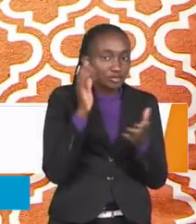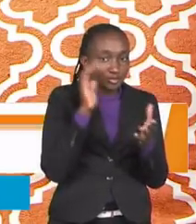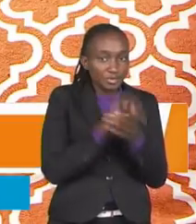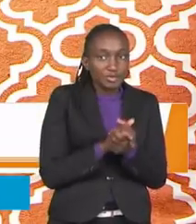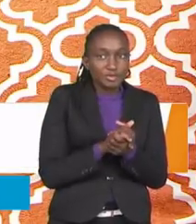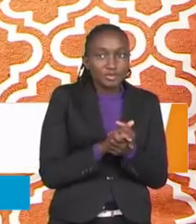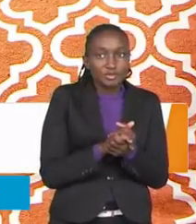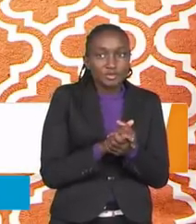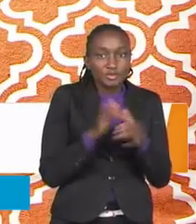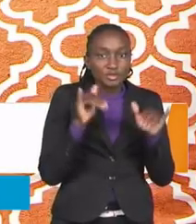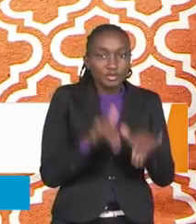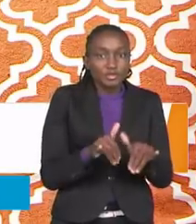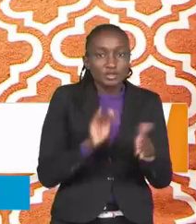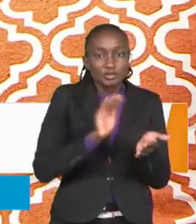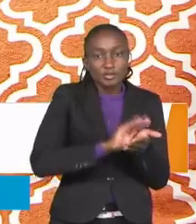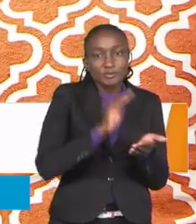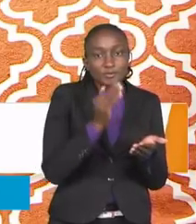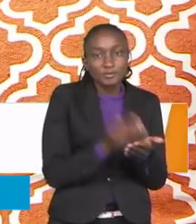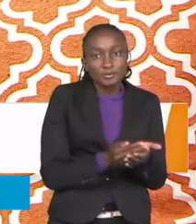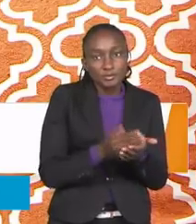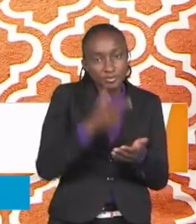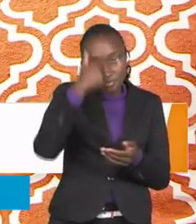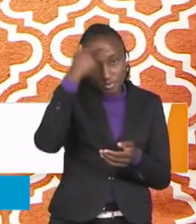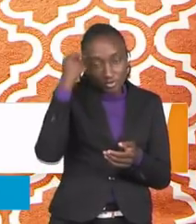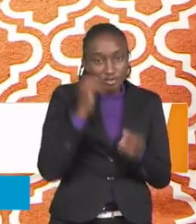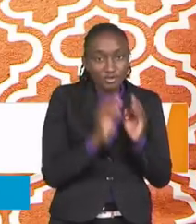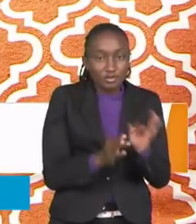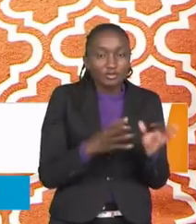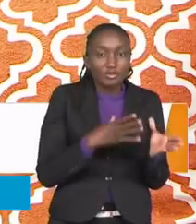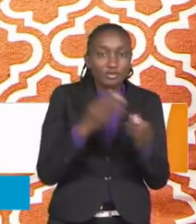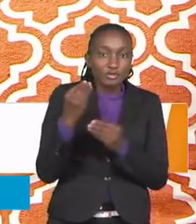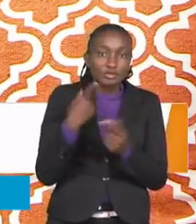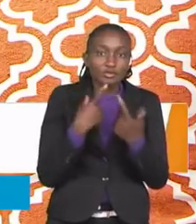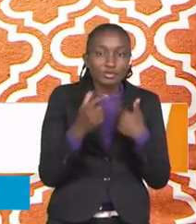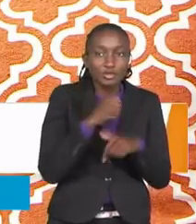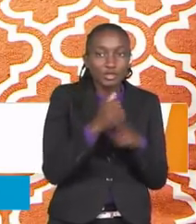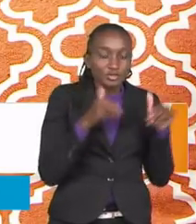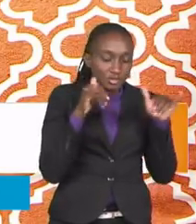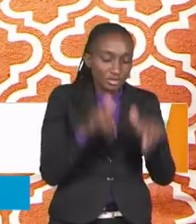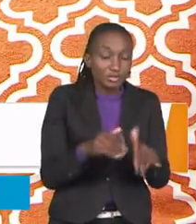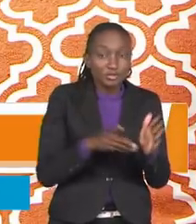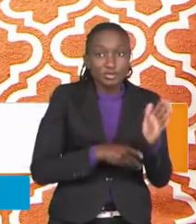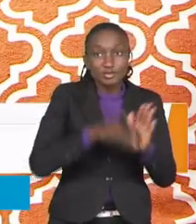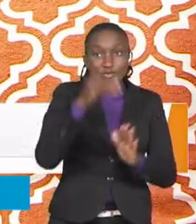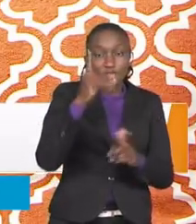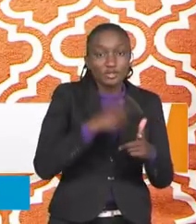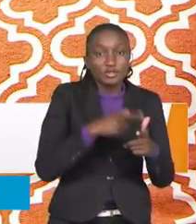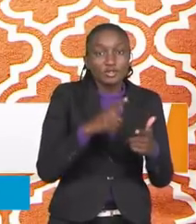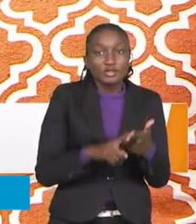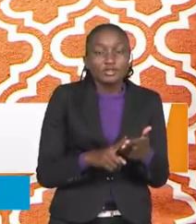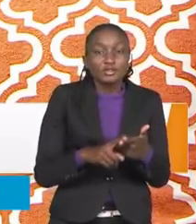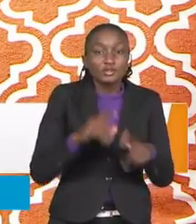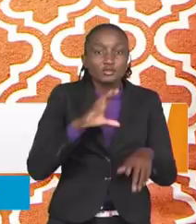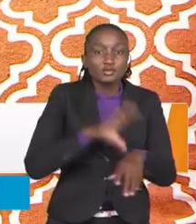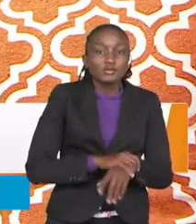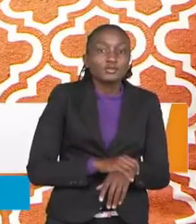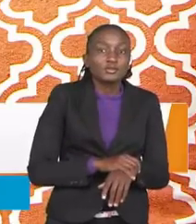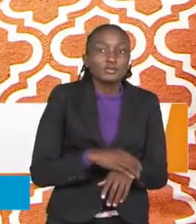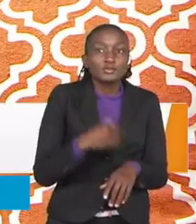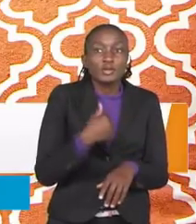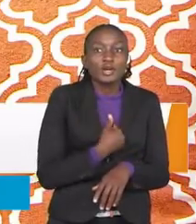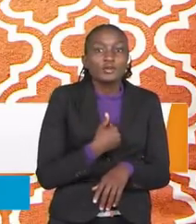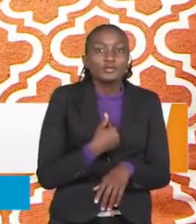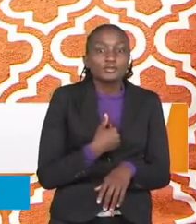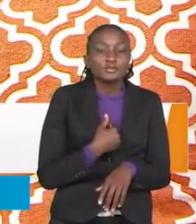sustainable funding. Absolutely, yeah. Because if you're going to talk about sustainable development, then you've got to